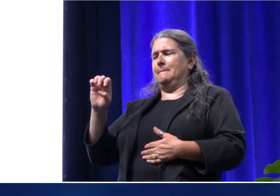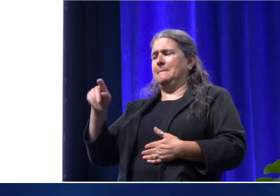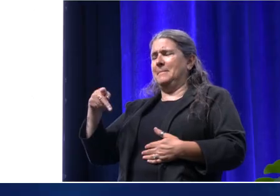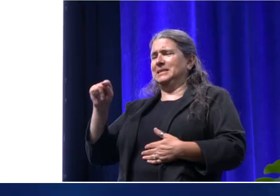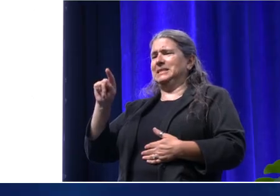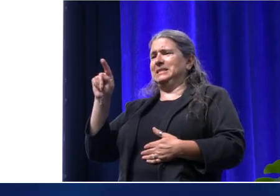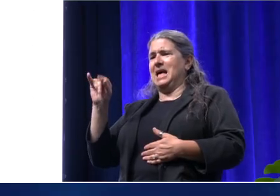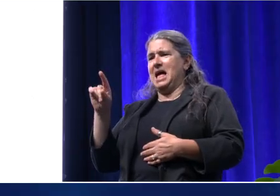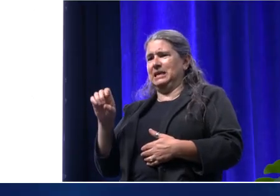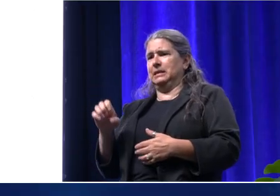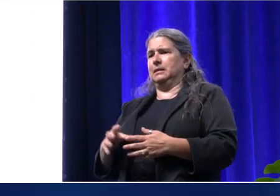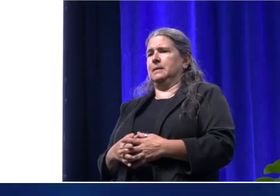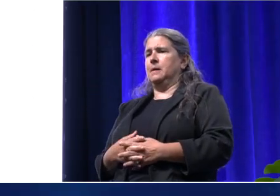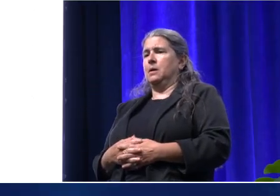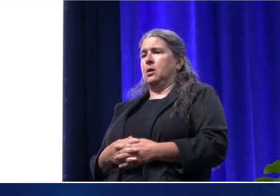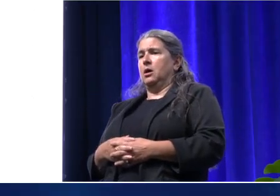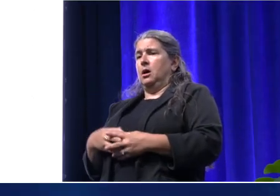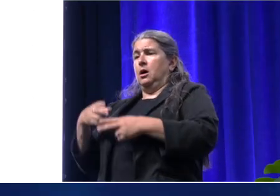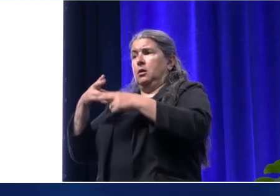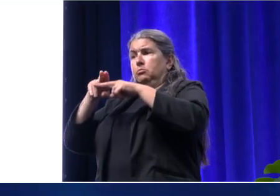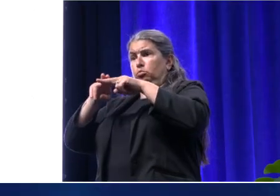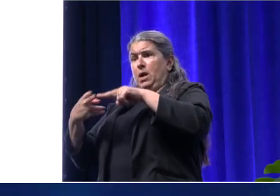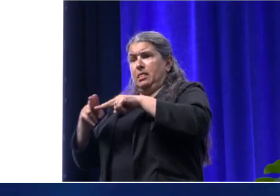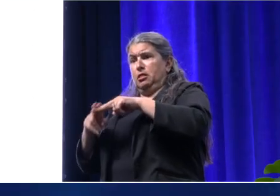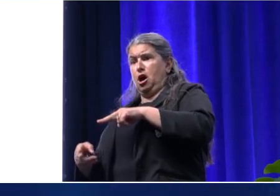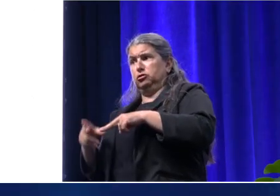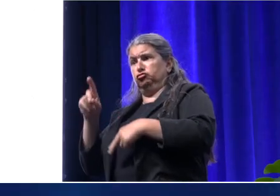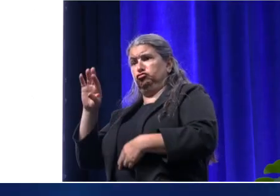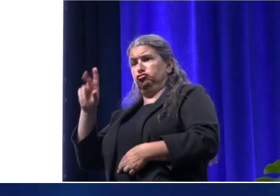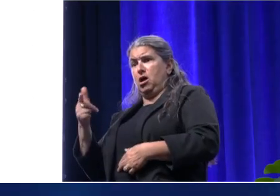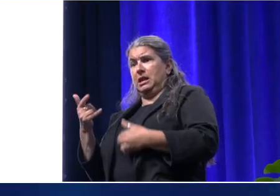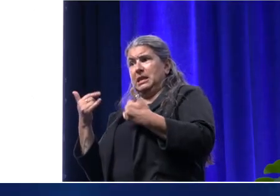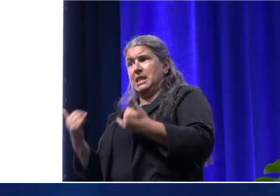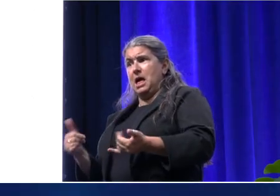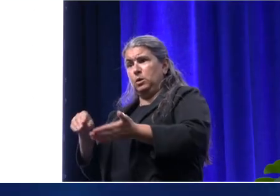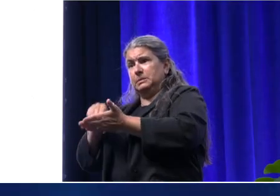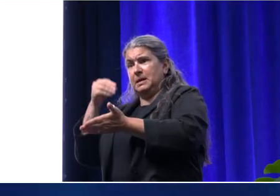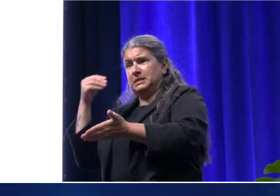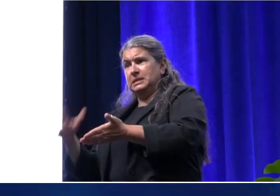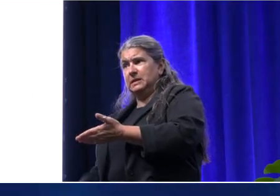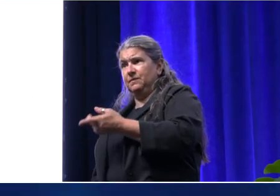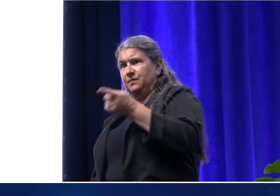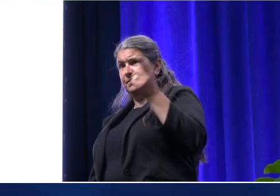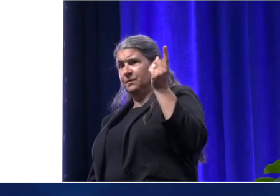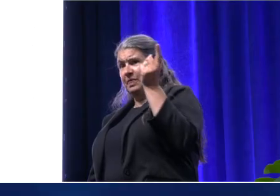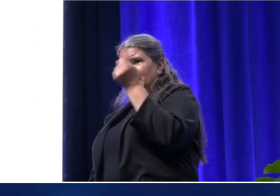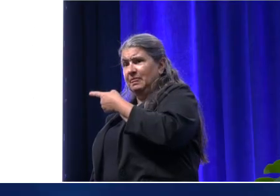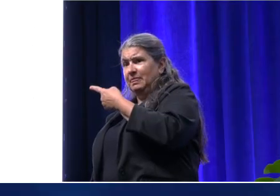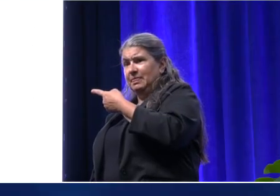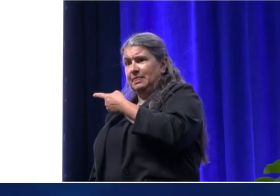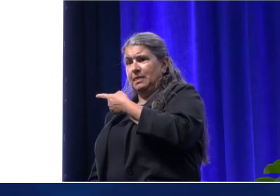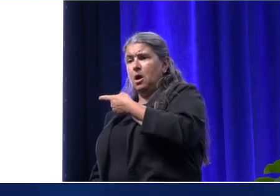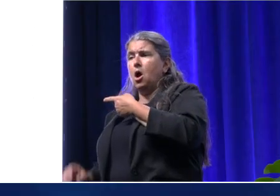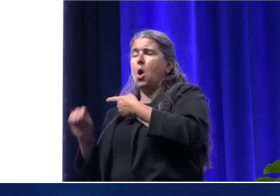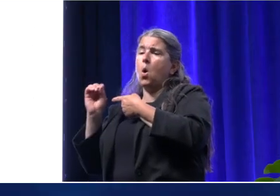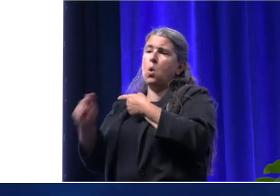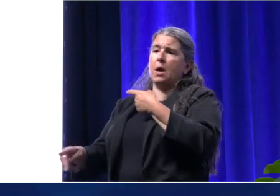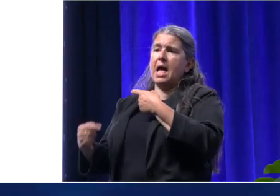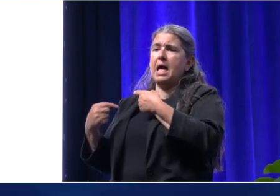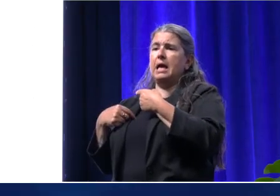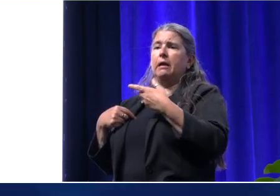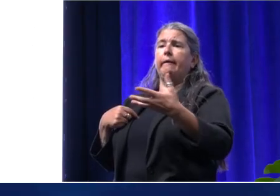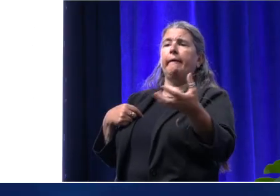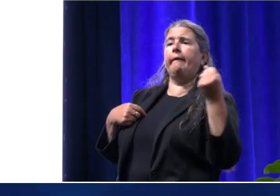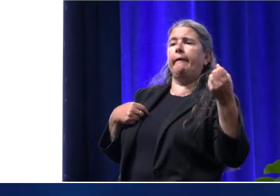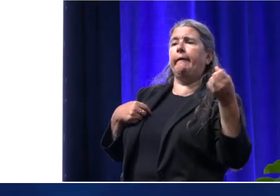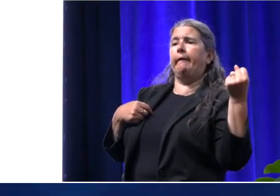the weight loss drugs that are super popular. Guess what? Expensive medications that are in high demand are also showing up in the drug supply because people